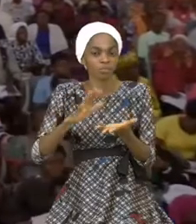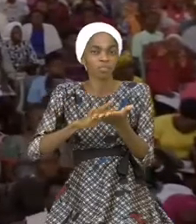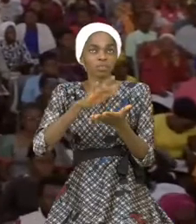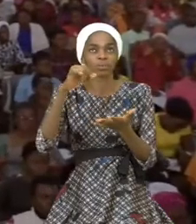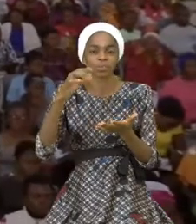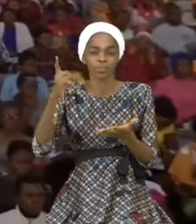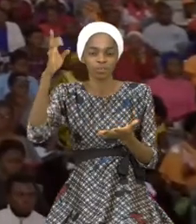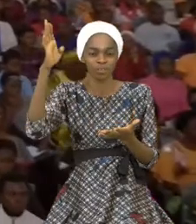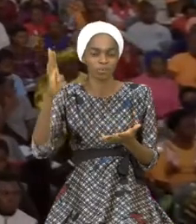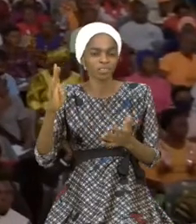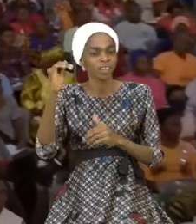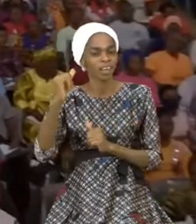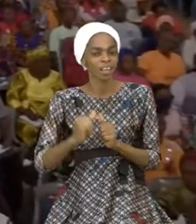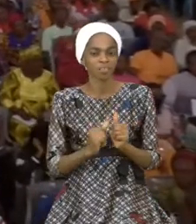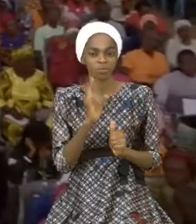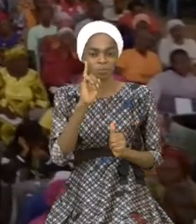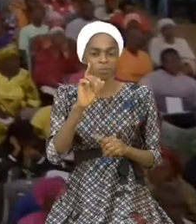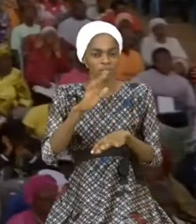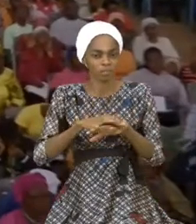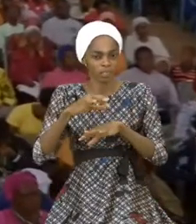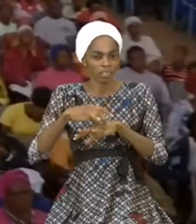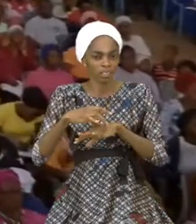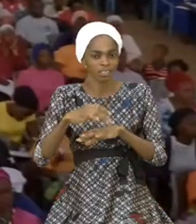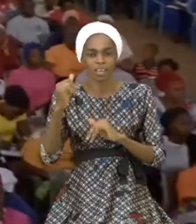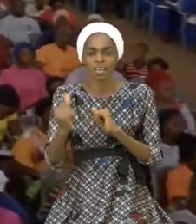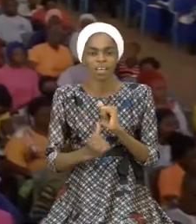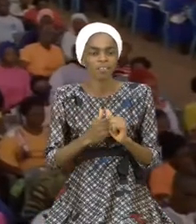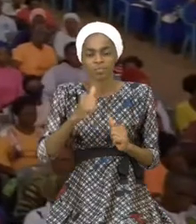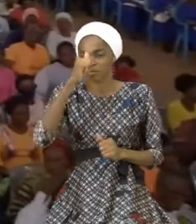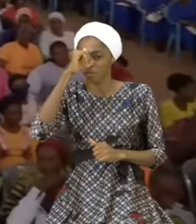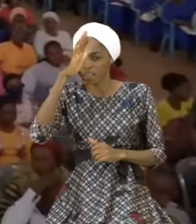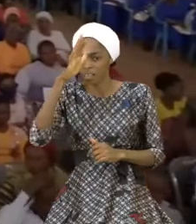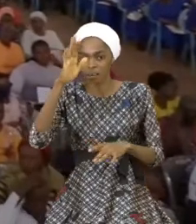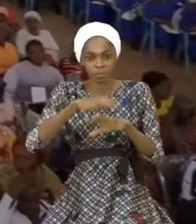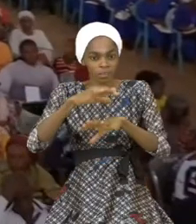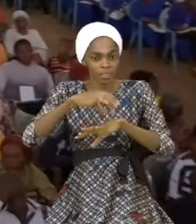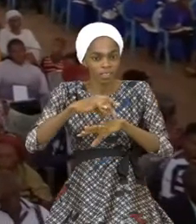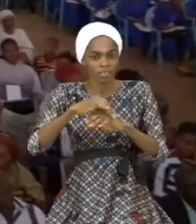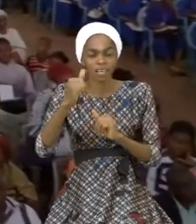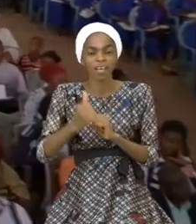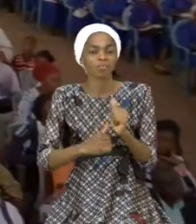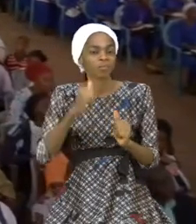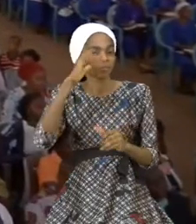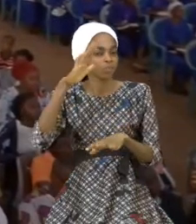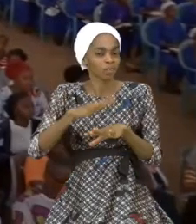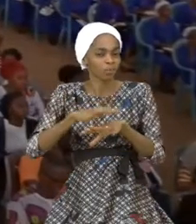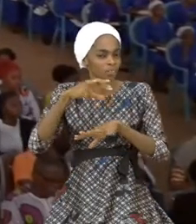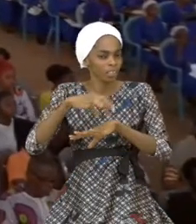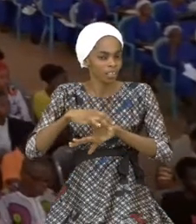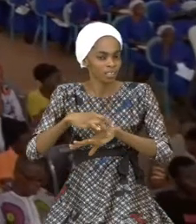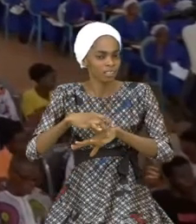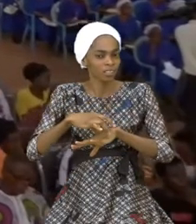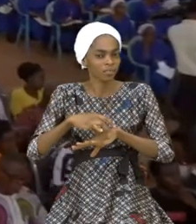God. Everyone on earth, every father on earth, every mother on